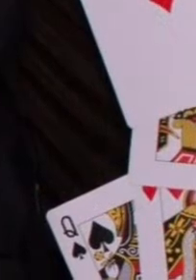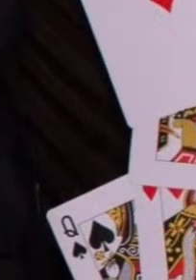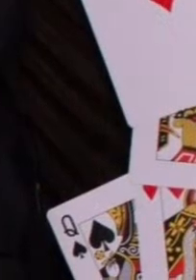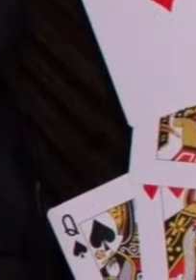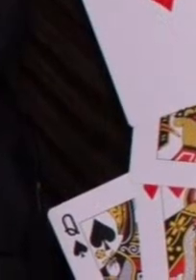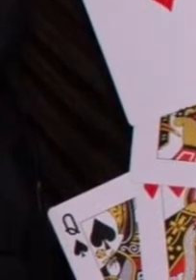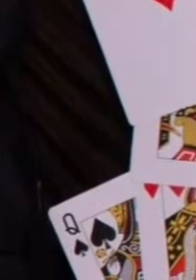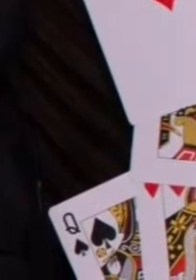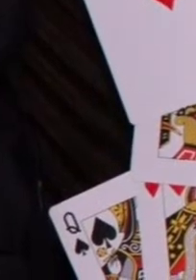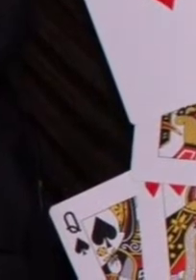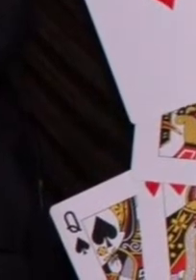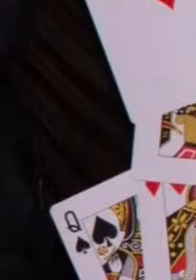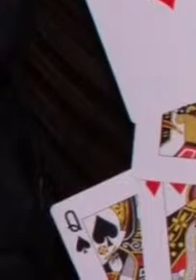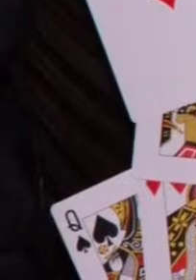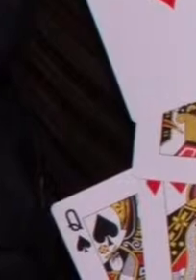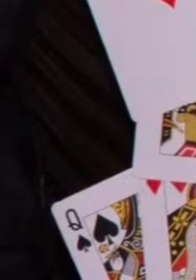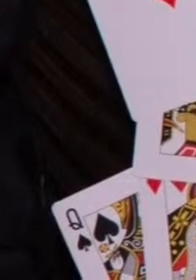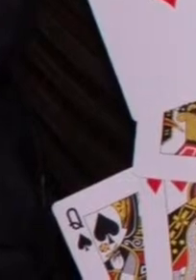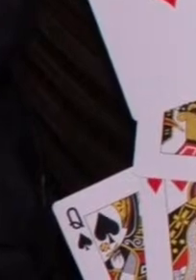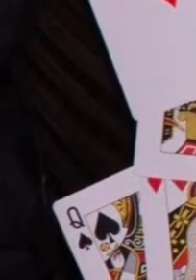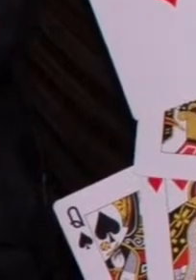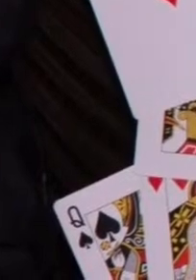Watch the sun.